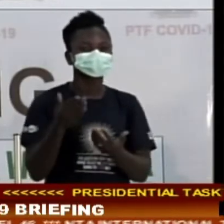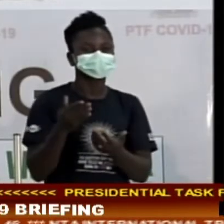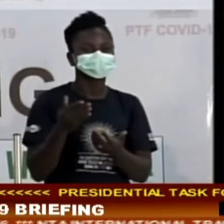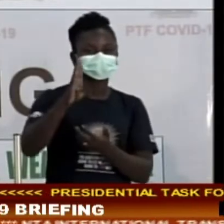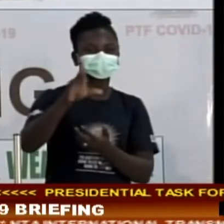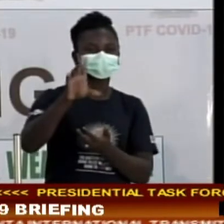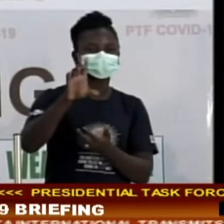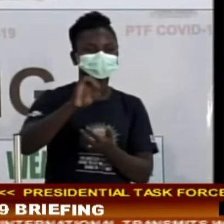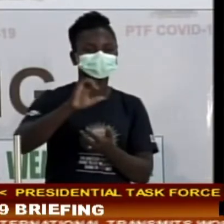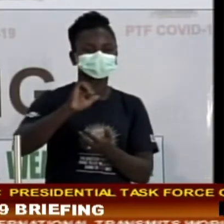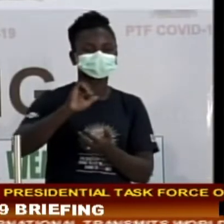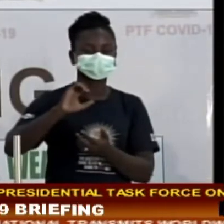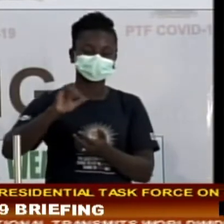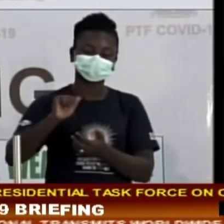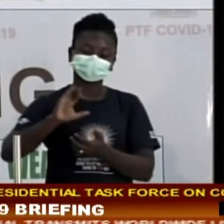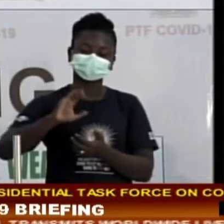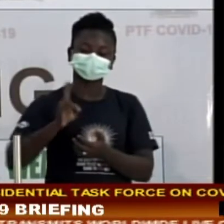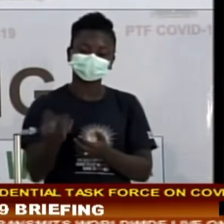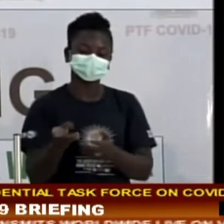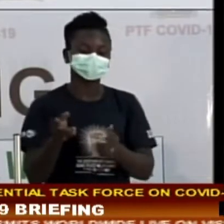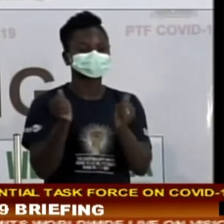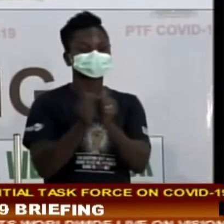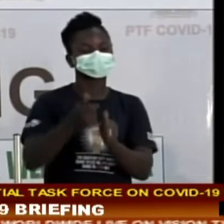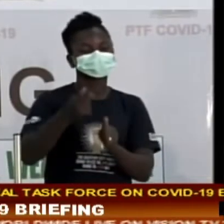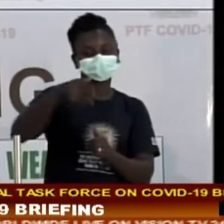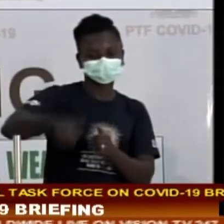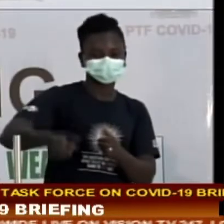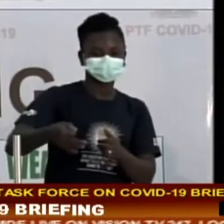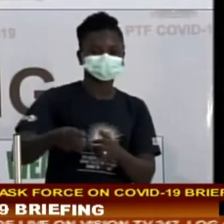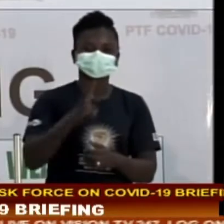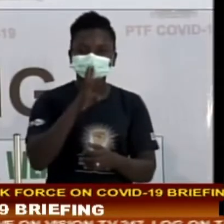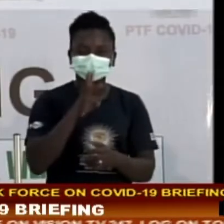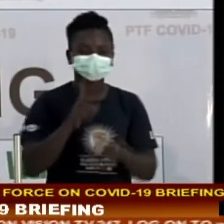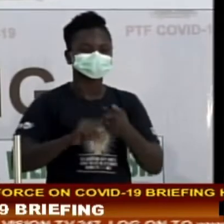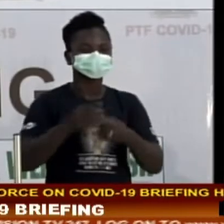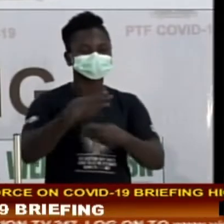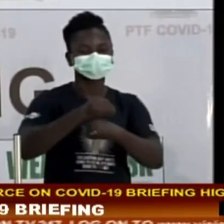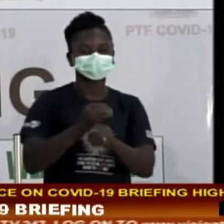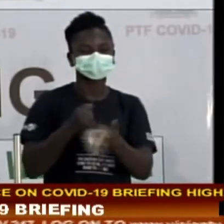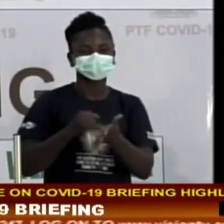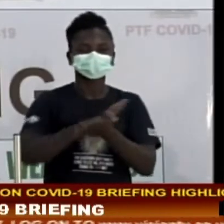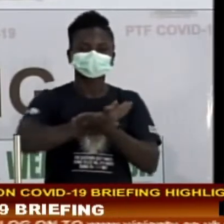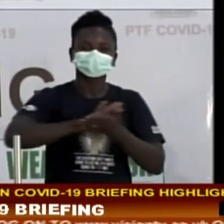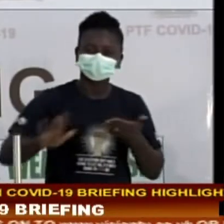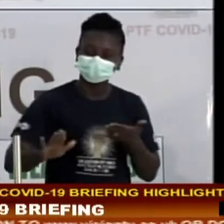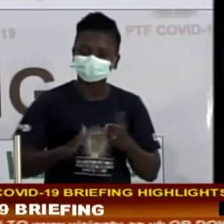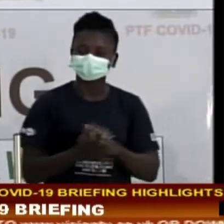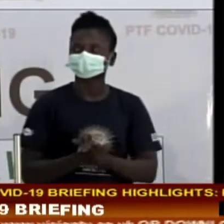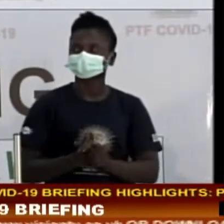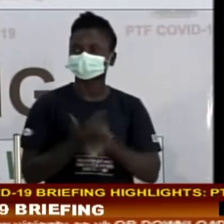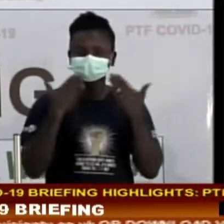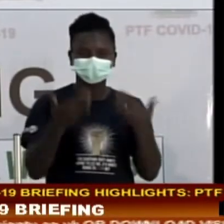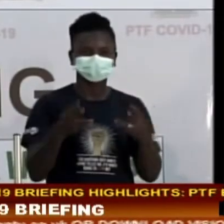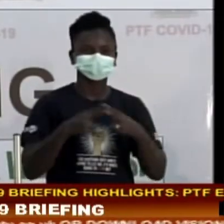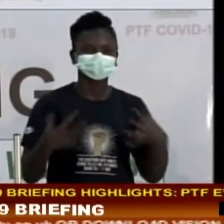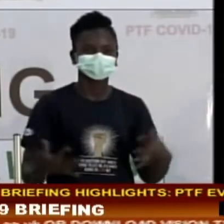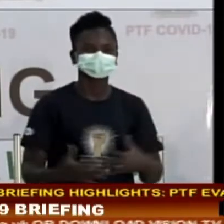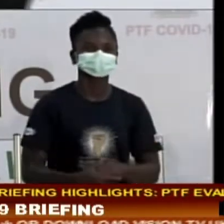bleach with a gallon of water you get a very effective effective disinfectant to uh wipe all your surfaces so thank you